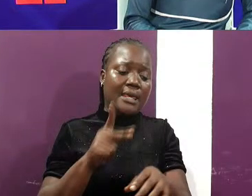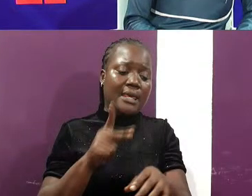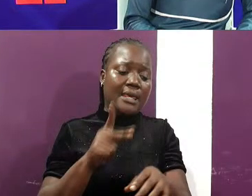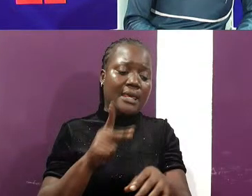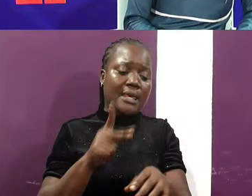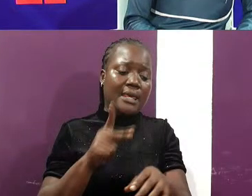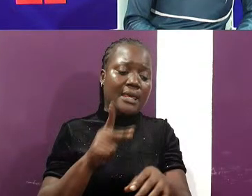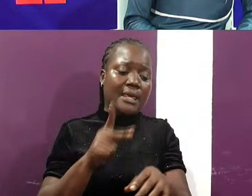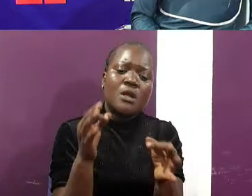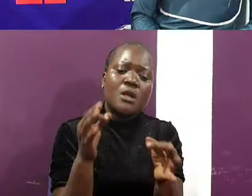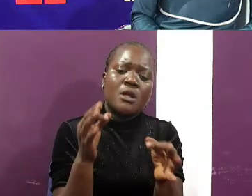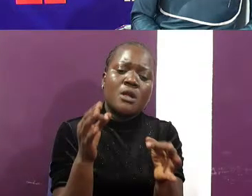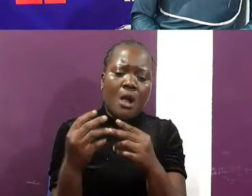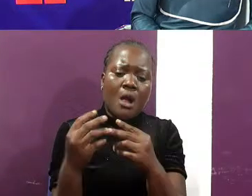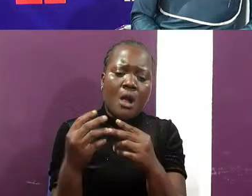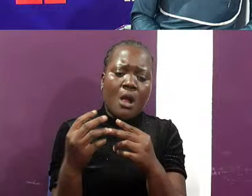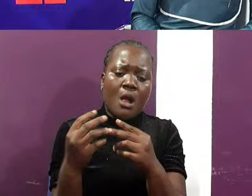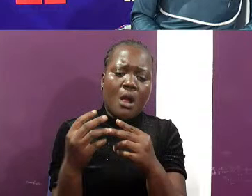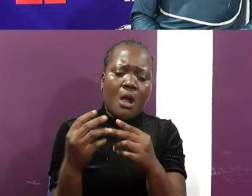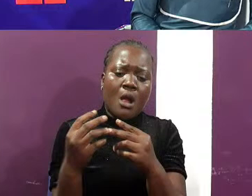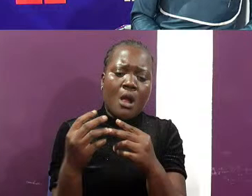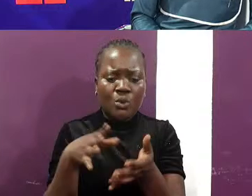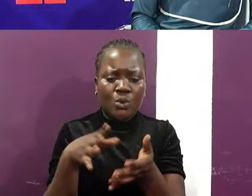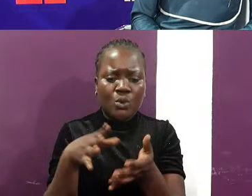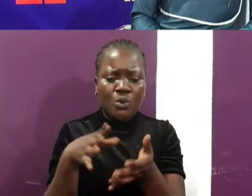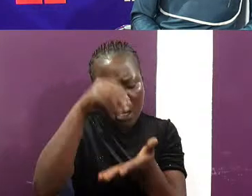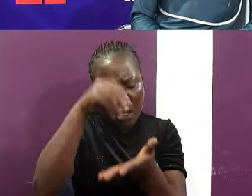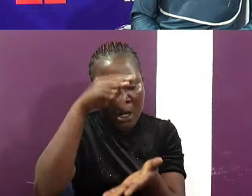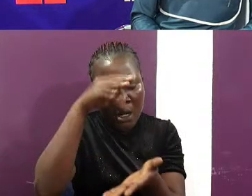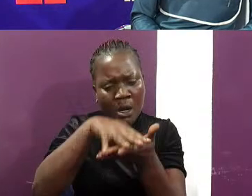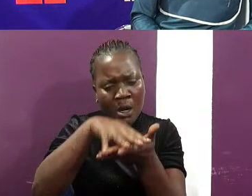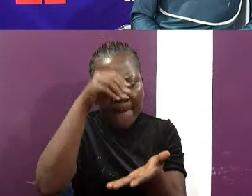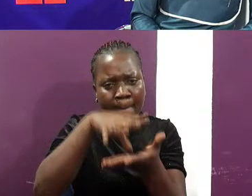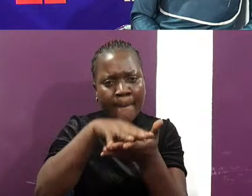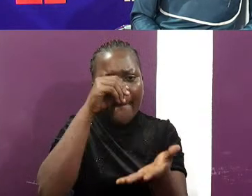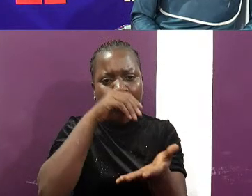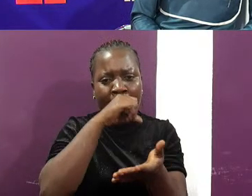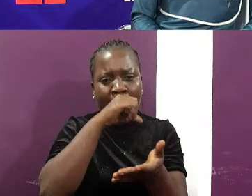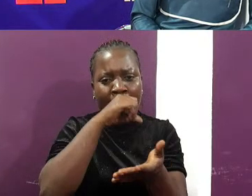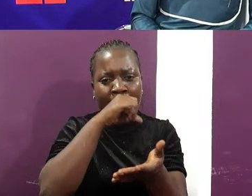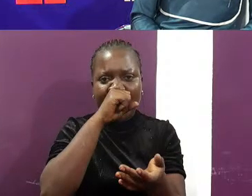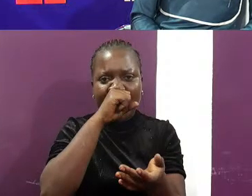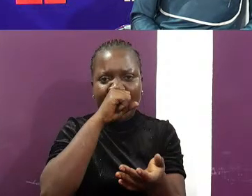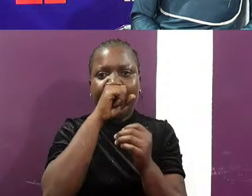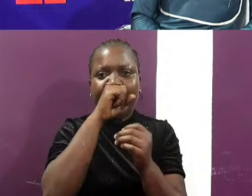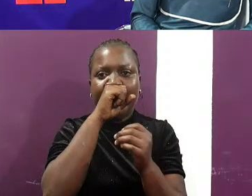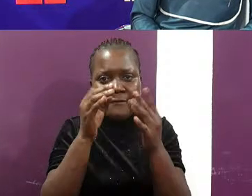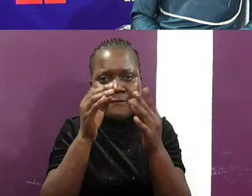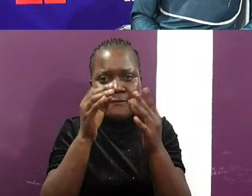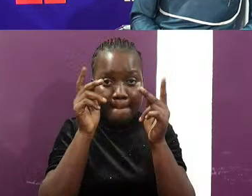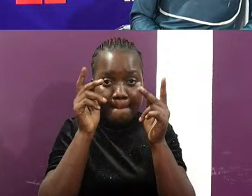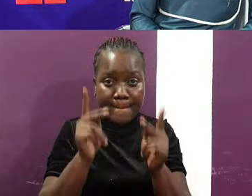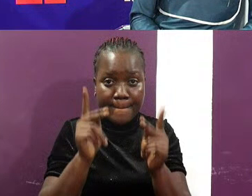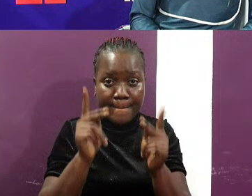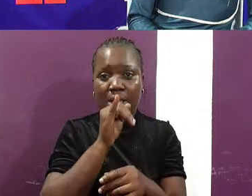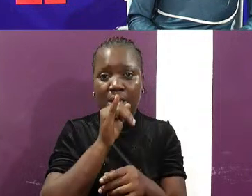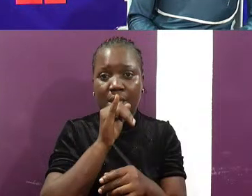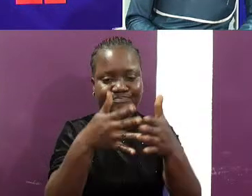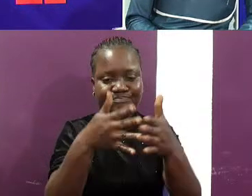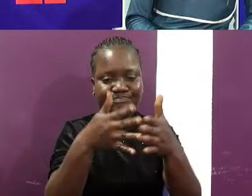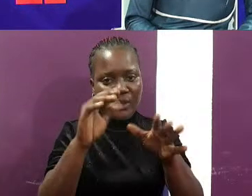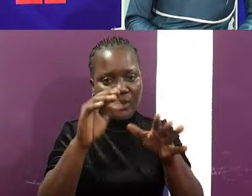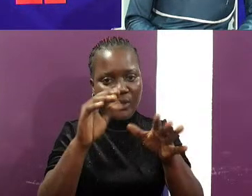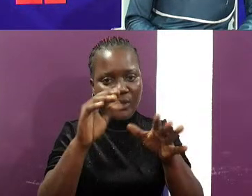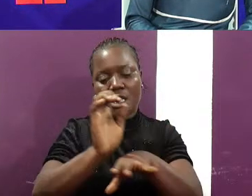Inti ye shasa ni me yina wasafunima se ubidi ni mu wasafunim na nyanko pon di to me